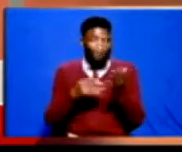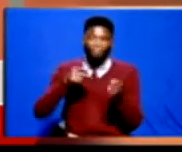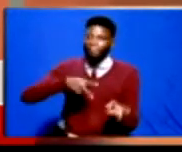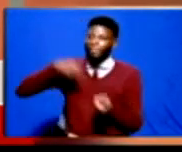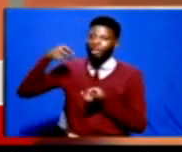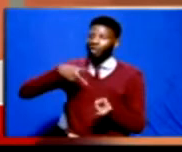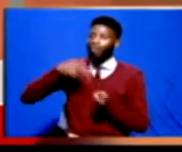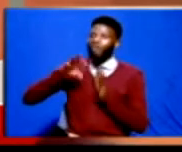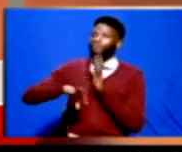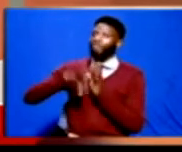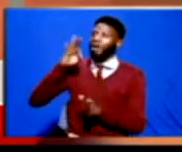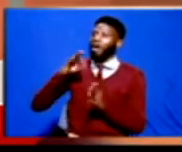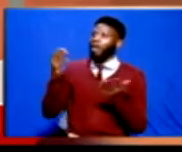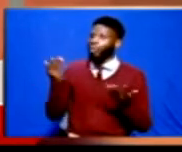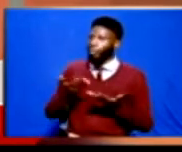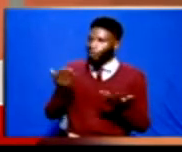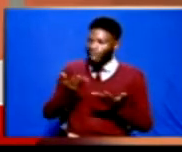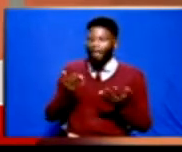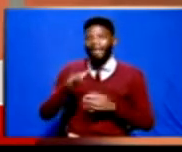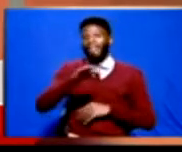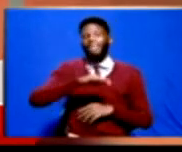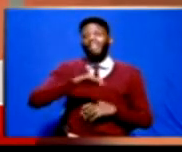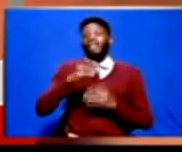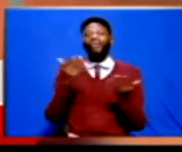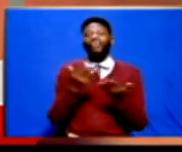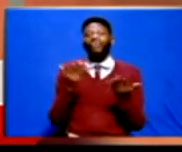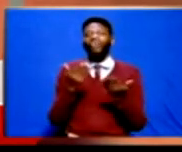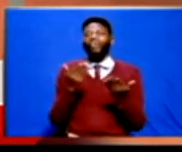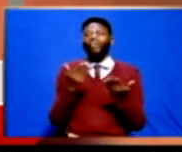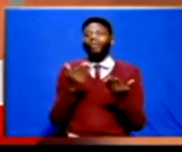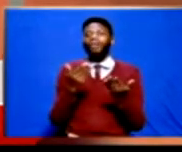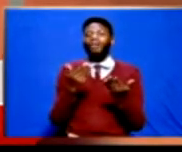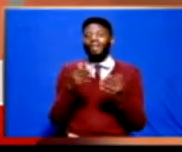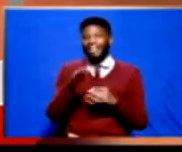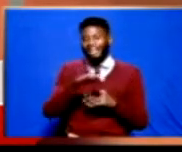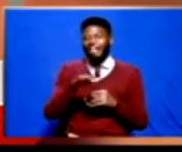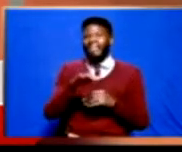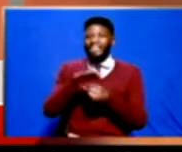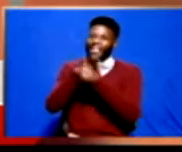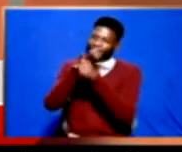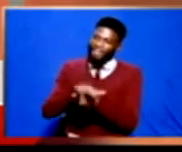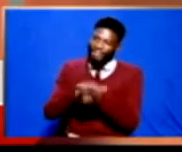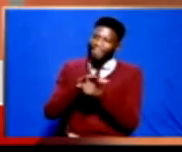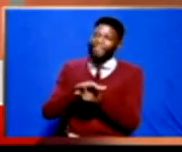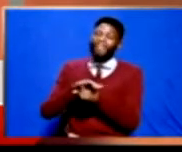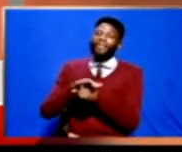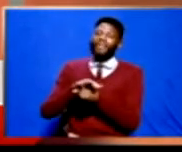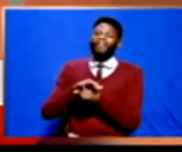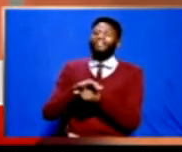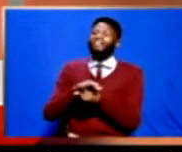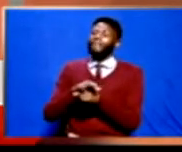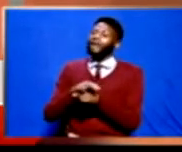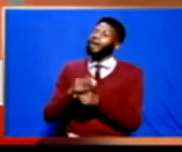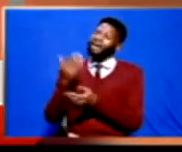in historically economically marginalized regions. And so you'll find